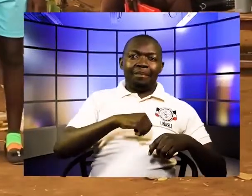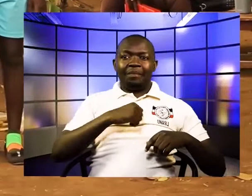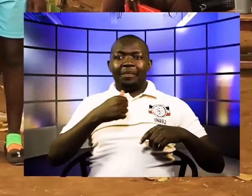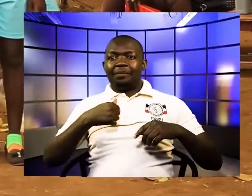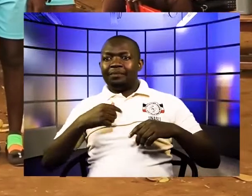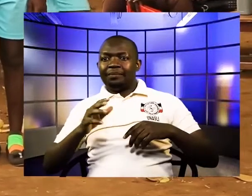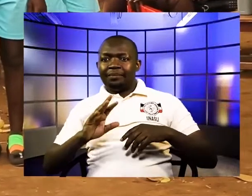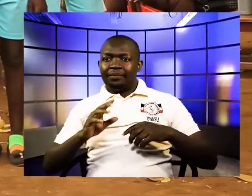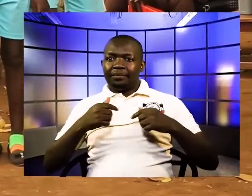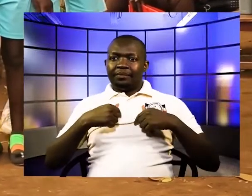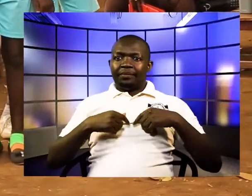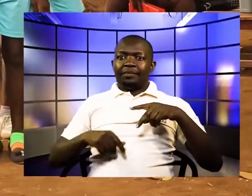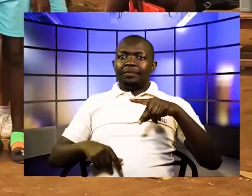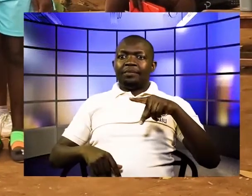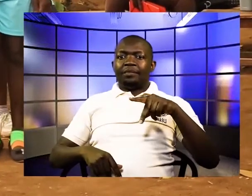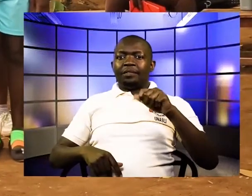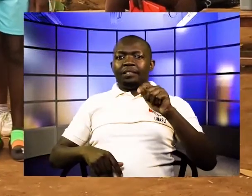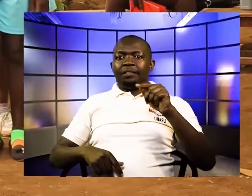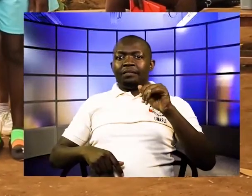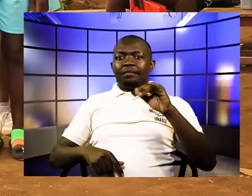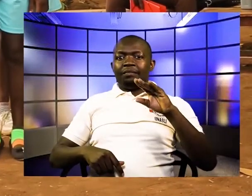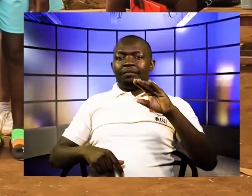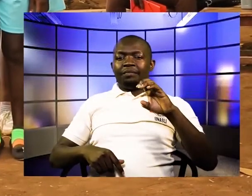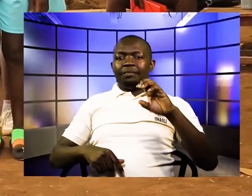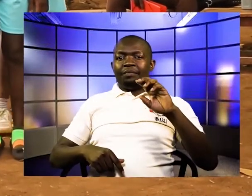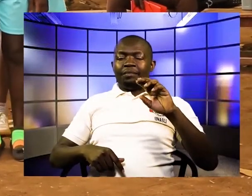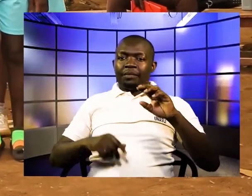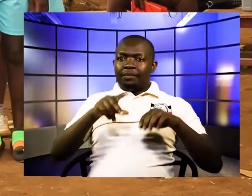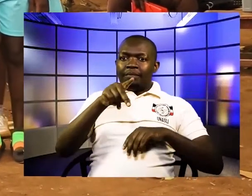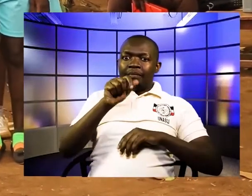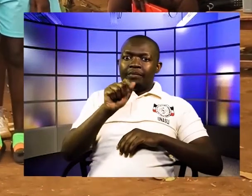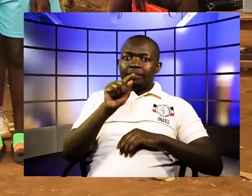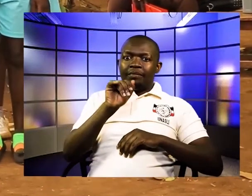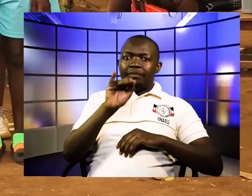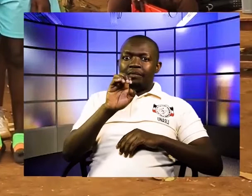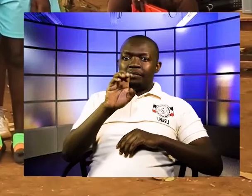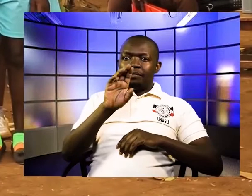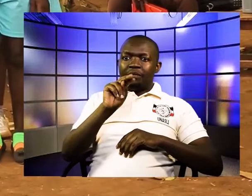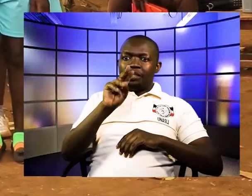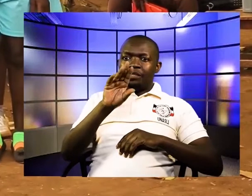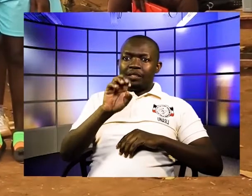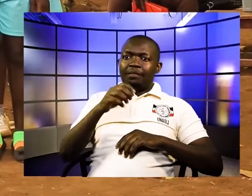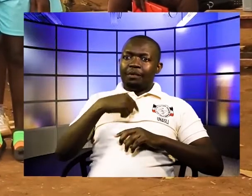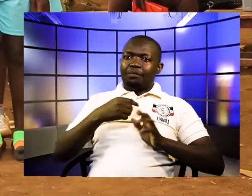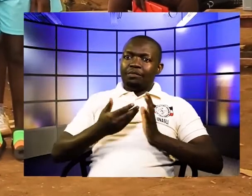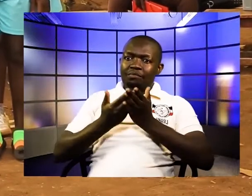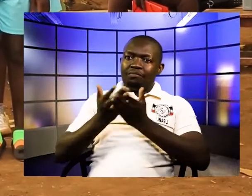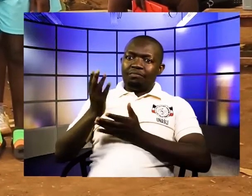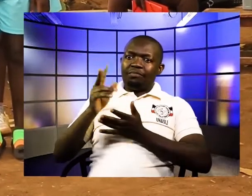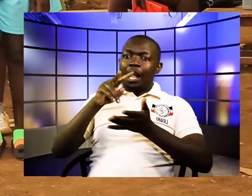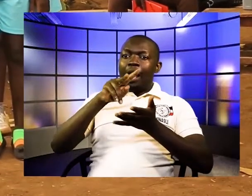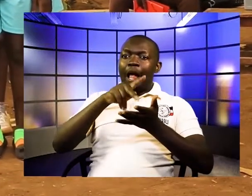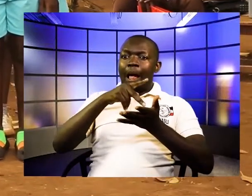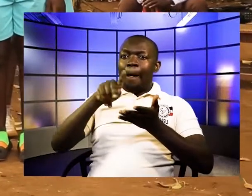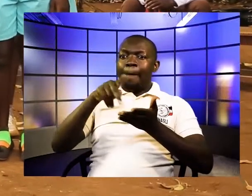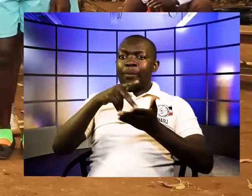I'm Namashika Patience. I'm going to present a poem entitled Ami. I'm not